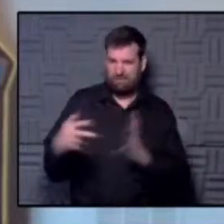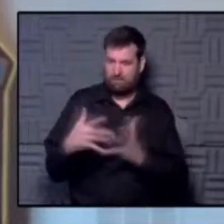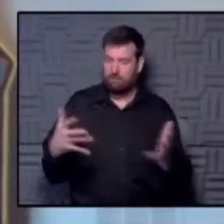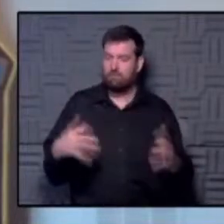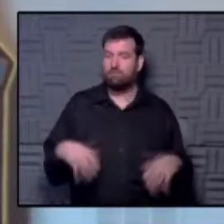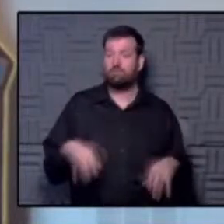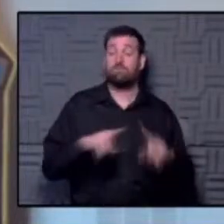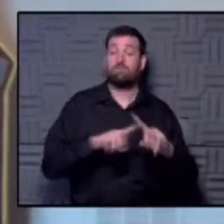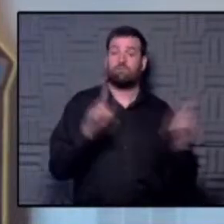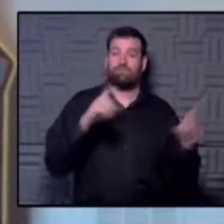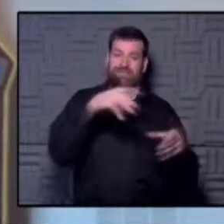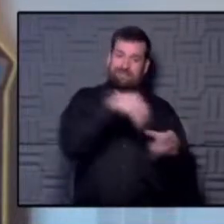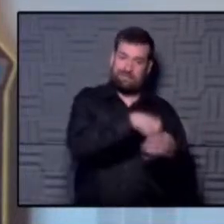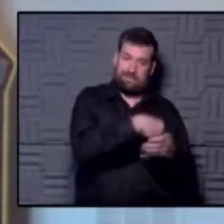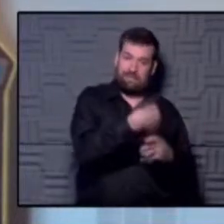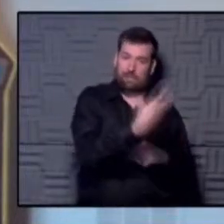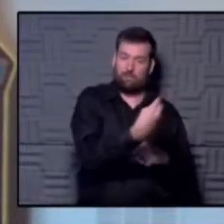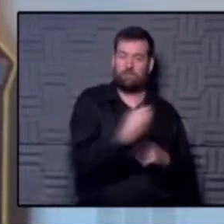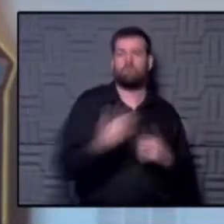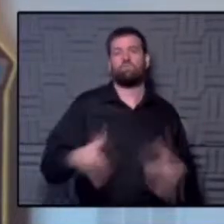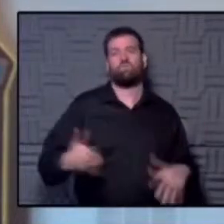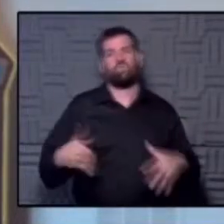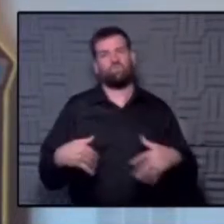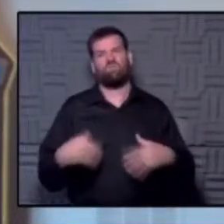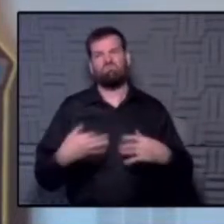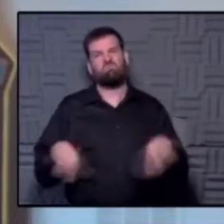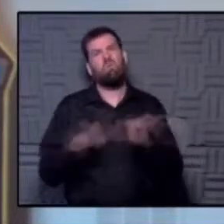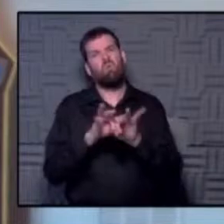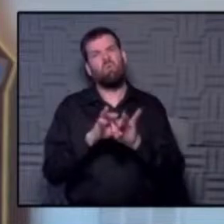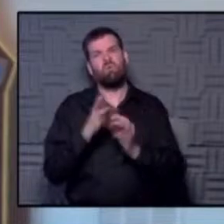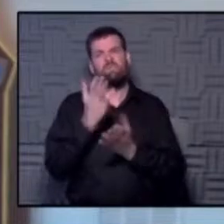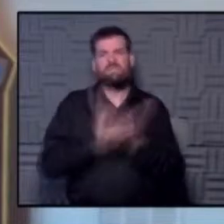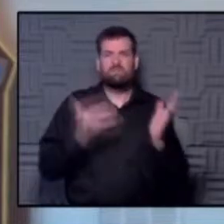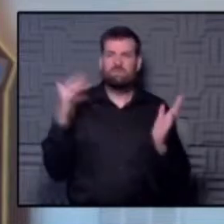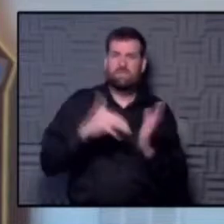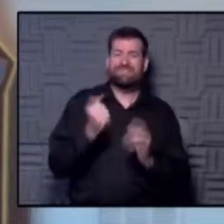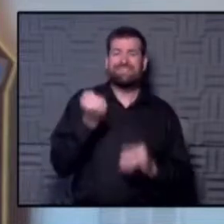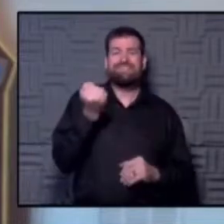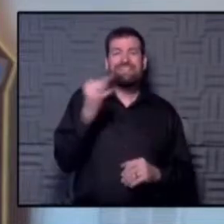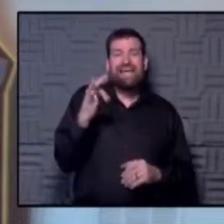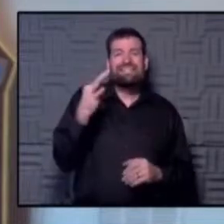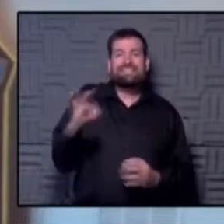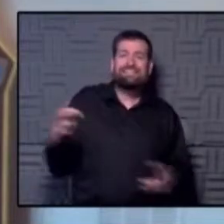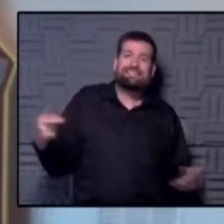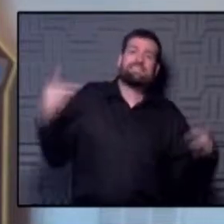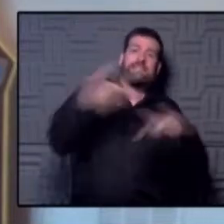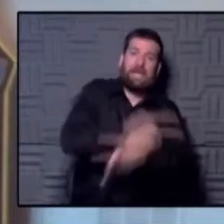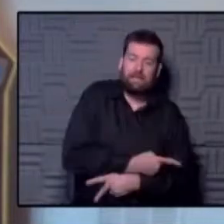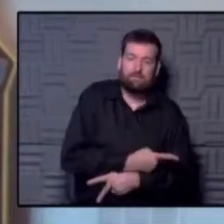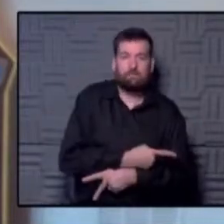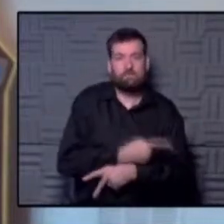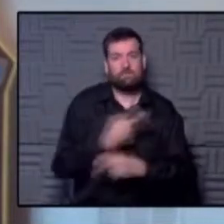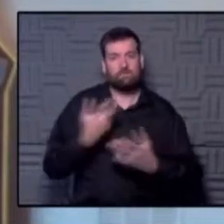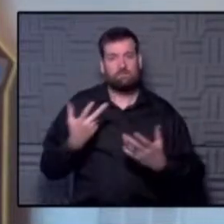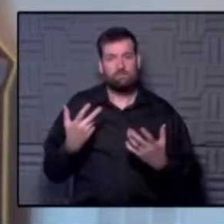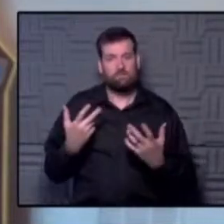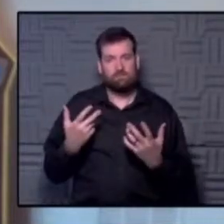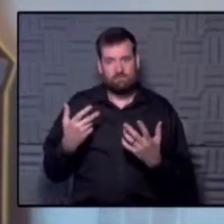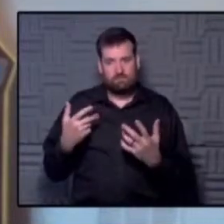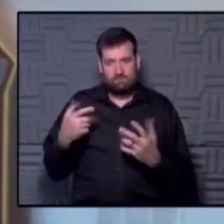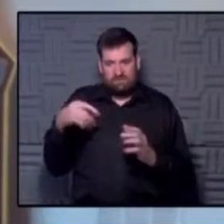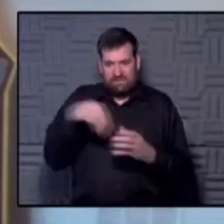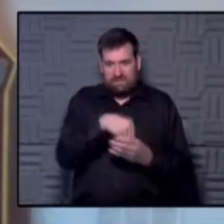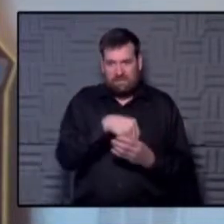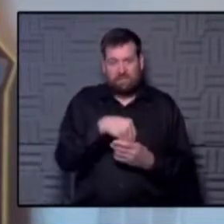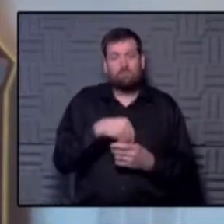between inside and outside really matters. Some of the studies are saying it's 19 times more risky inside than outside. But really, that's